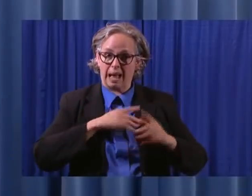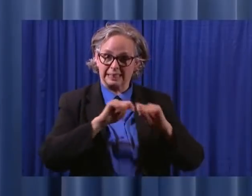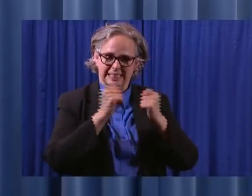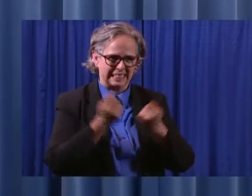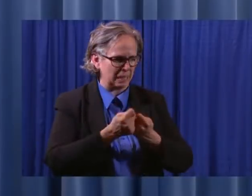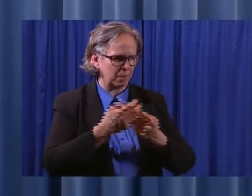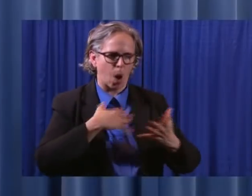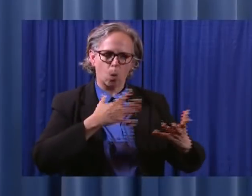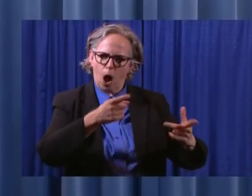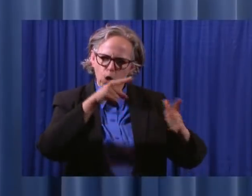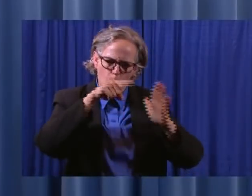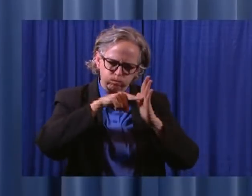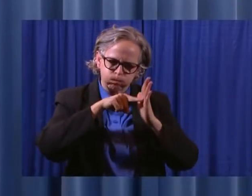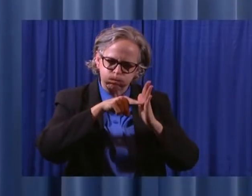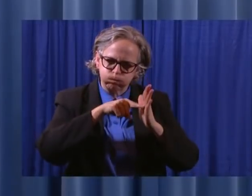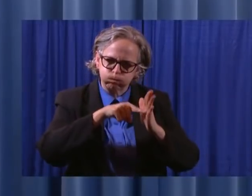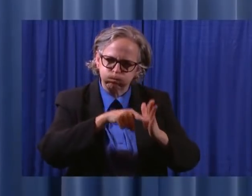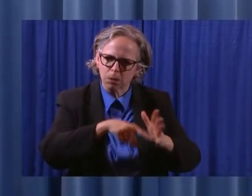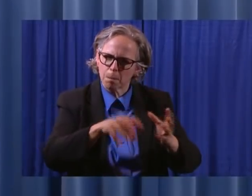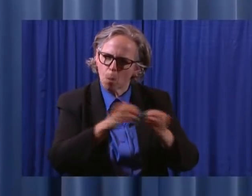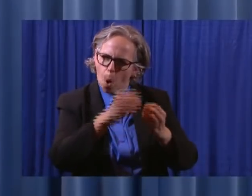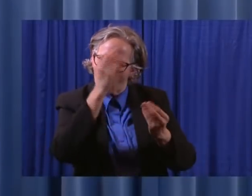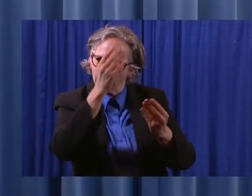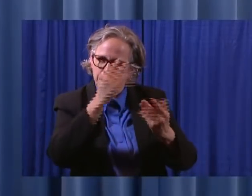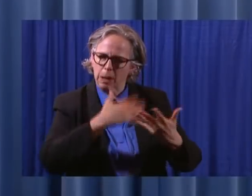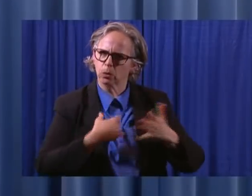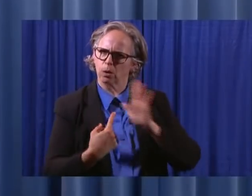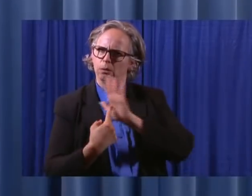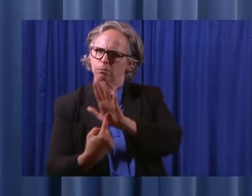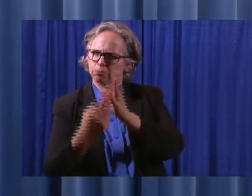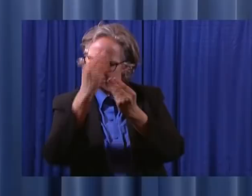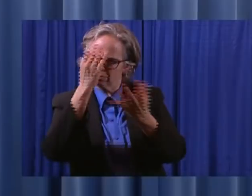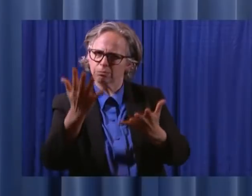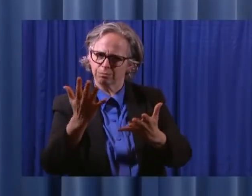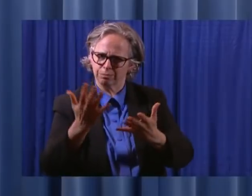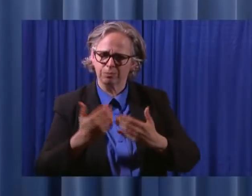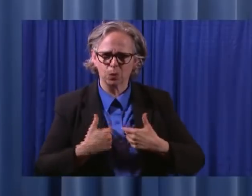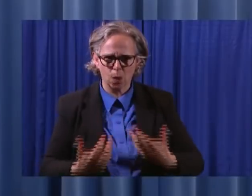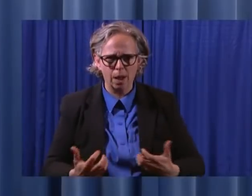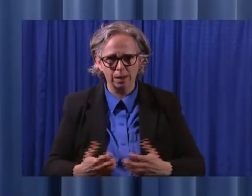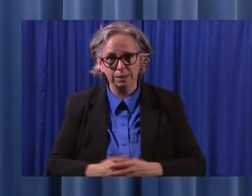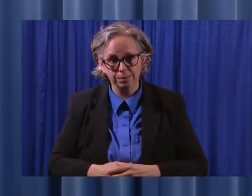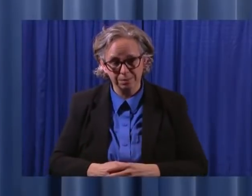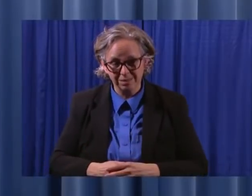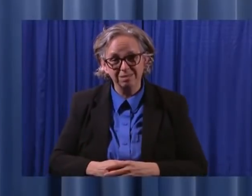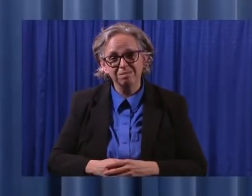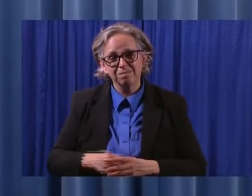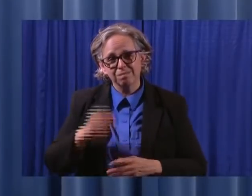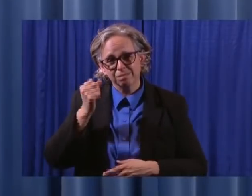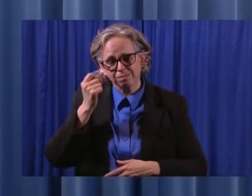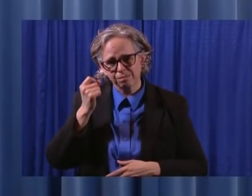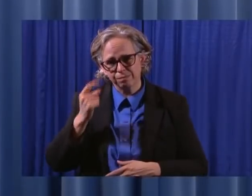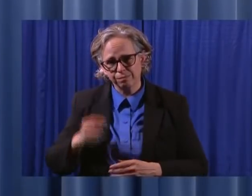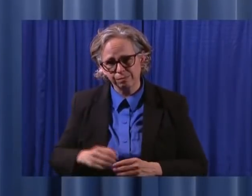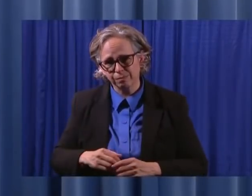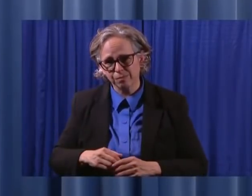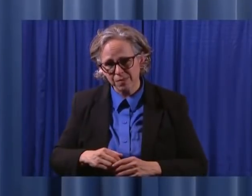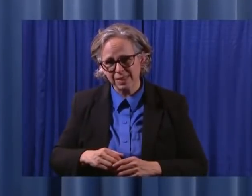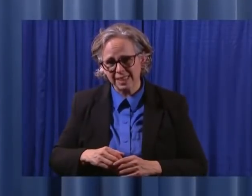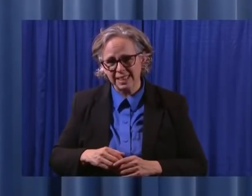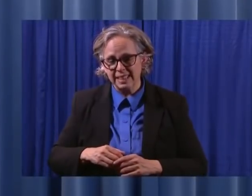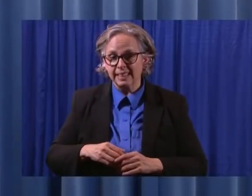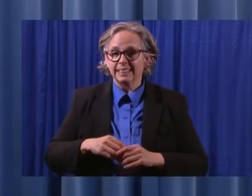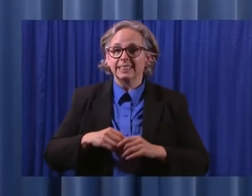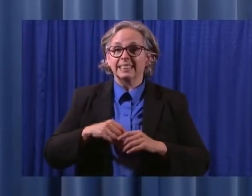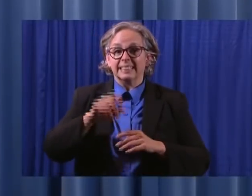that because it is relevant. Now, if you have a congregate care setting